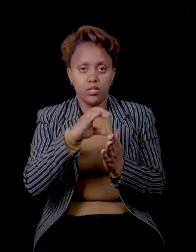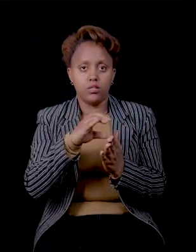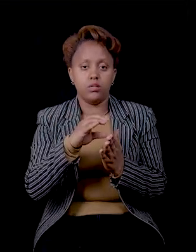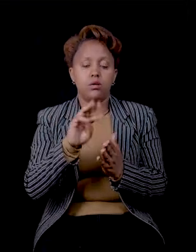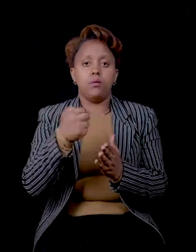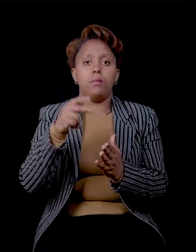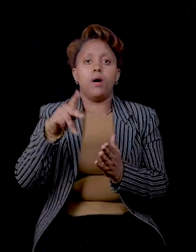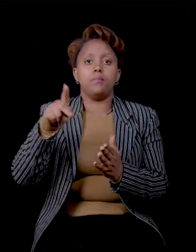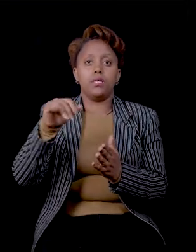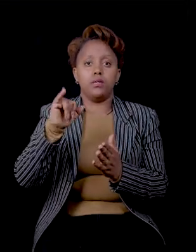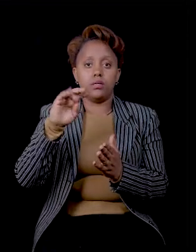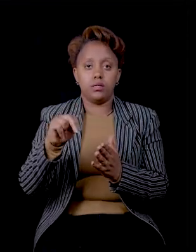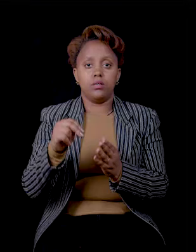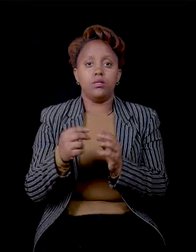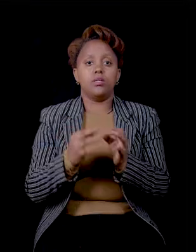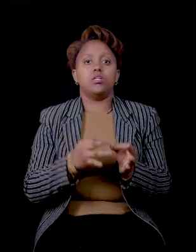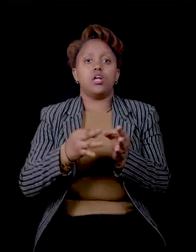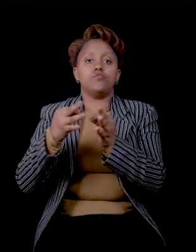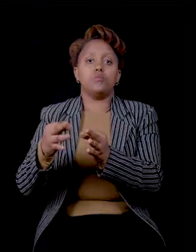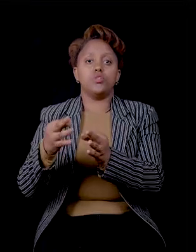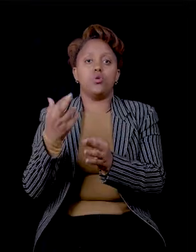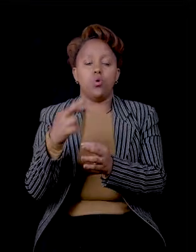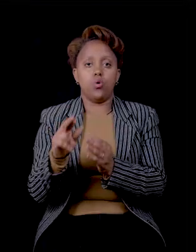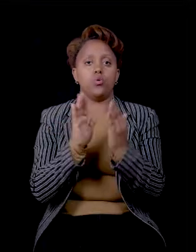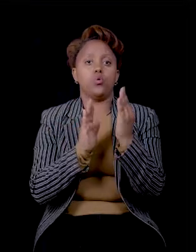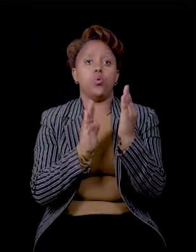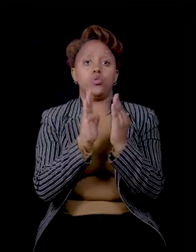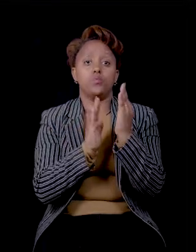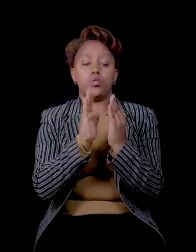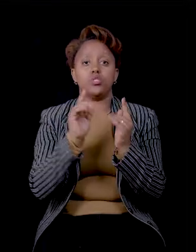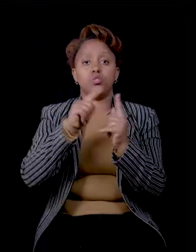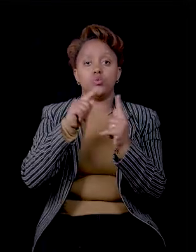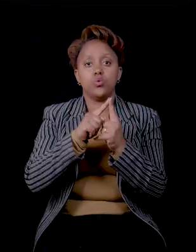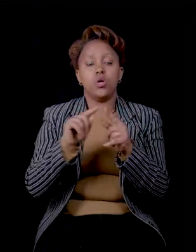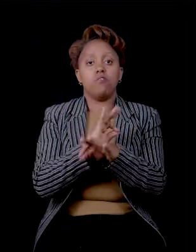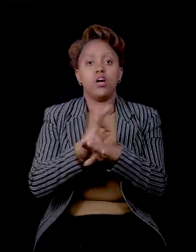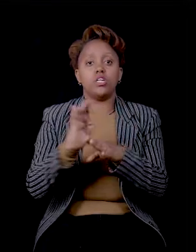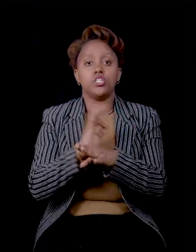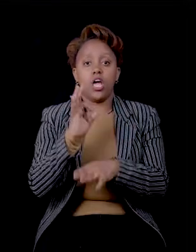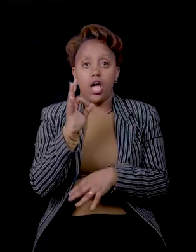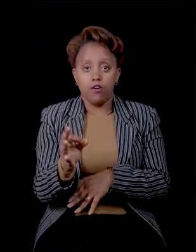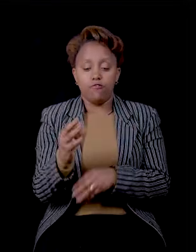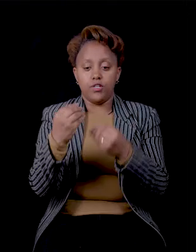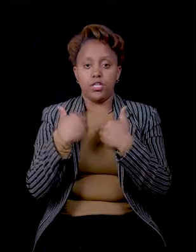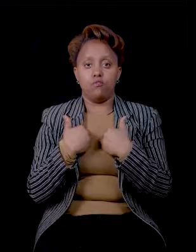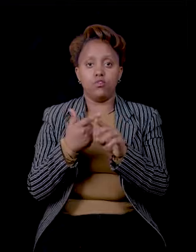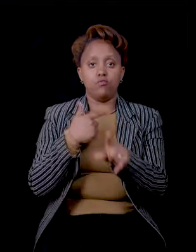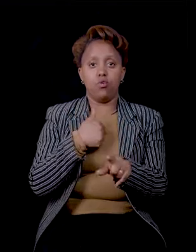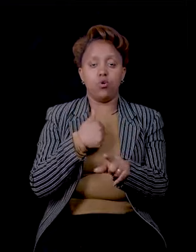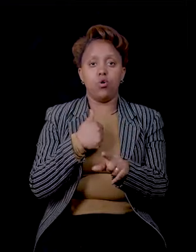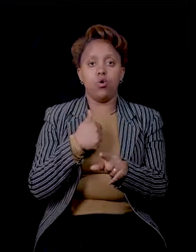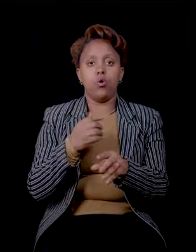it as map or mapping, as transformation, or as correspondence. If a function f is given for